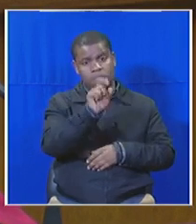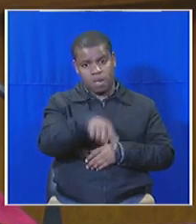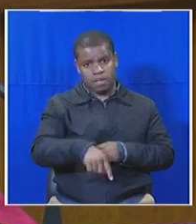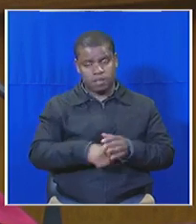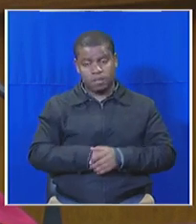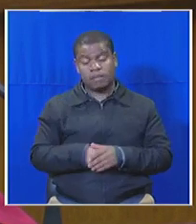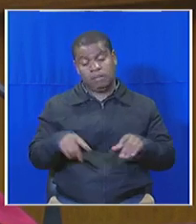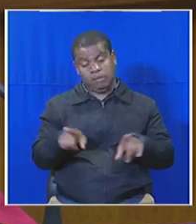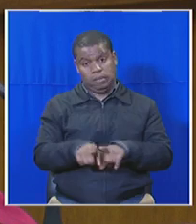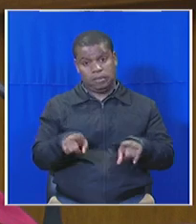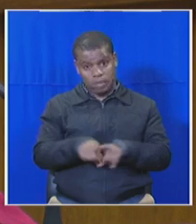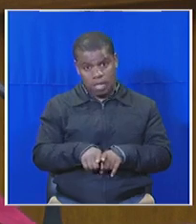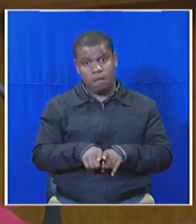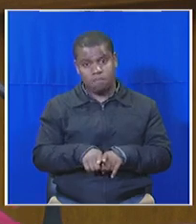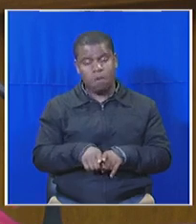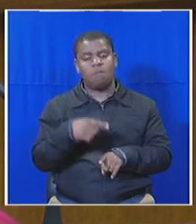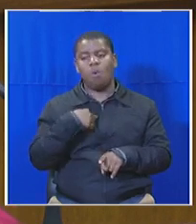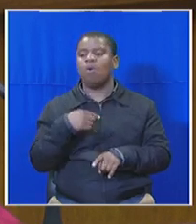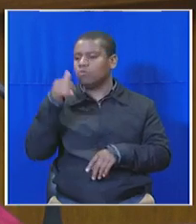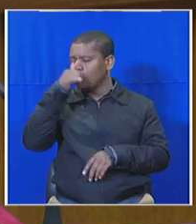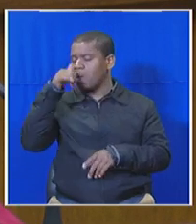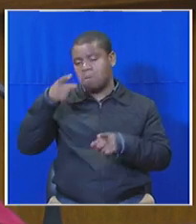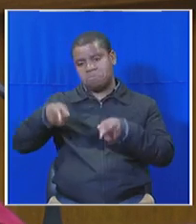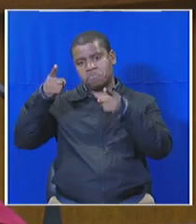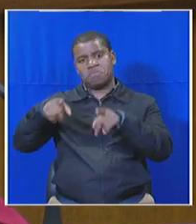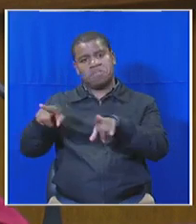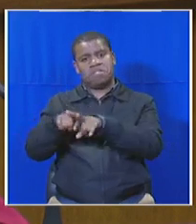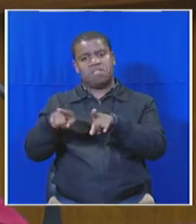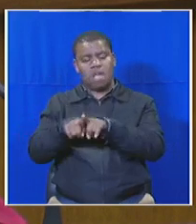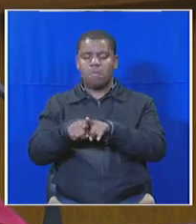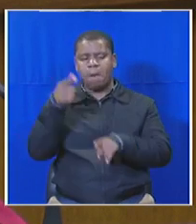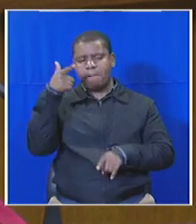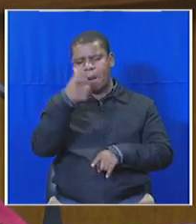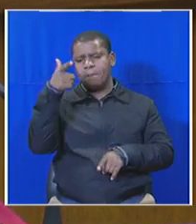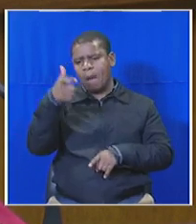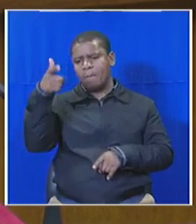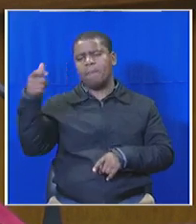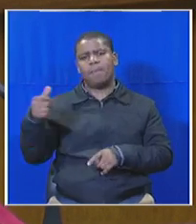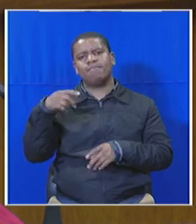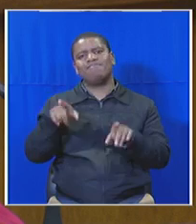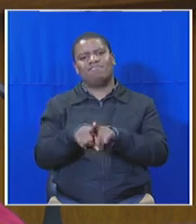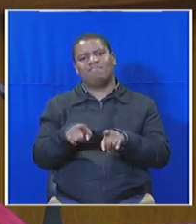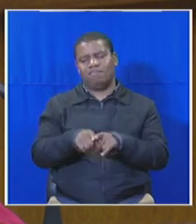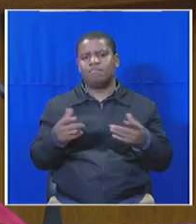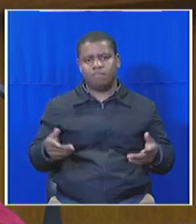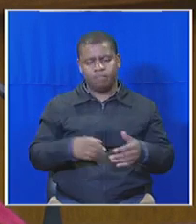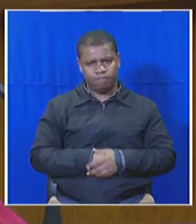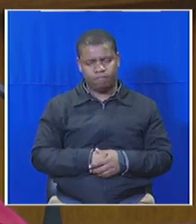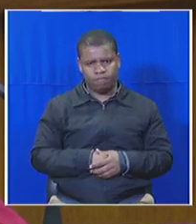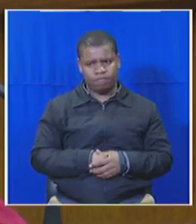blue became victims of the people through this such irresponsible